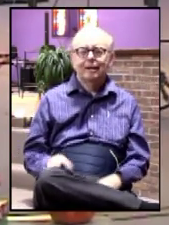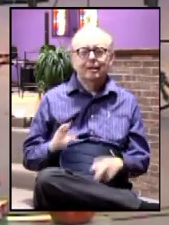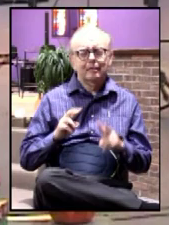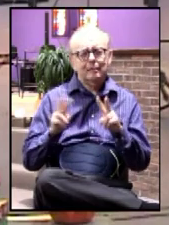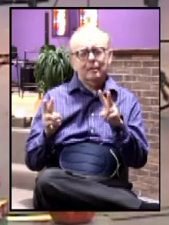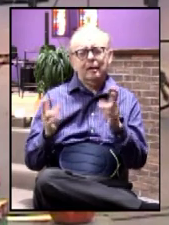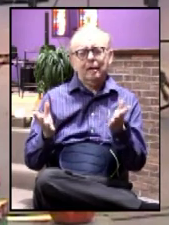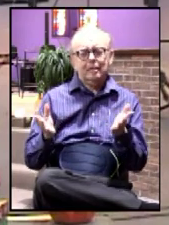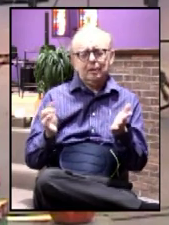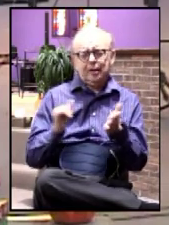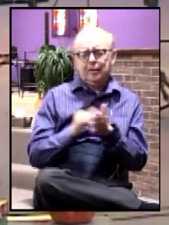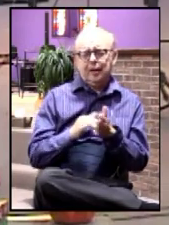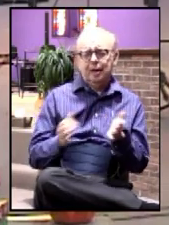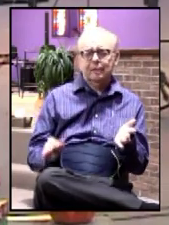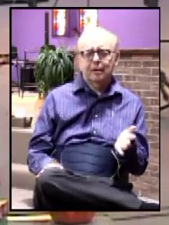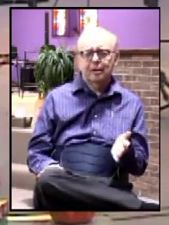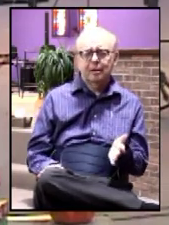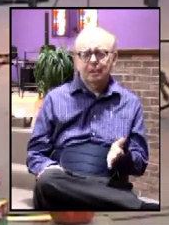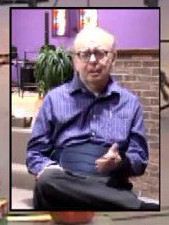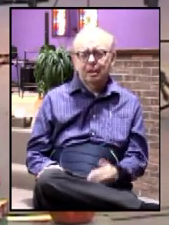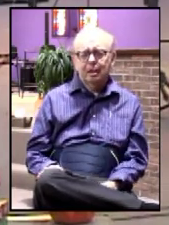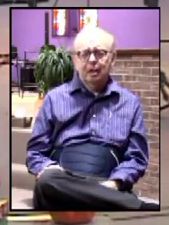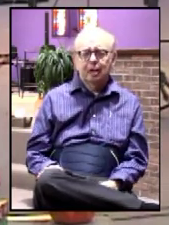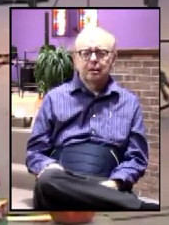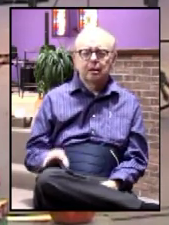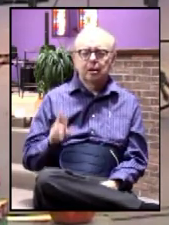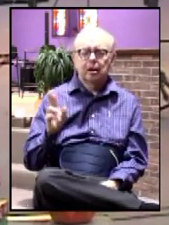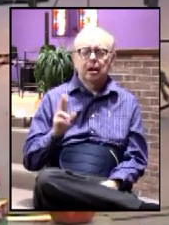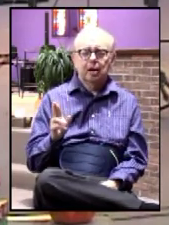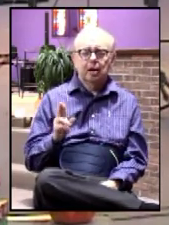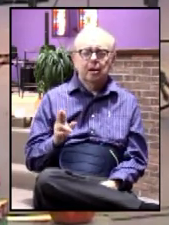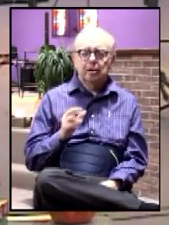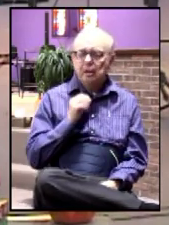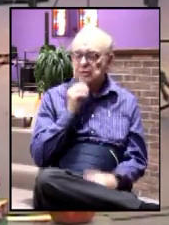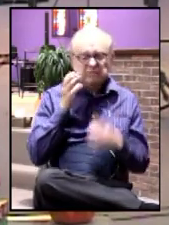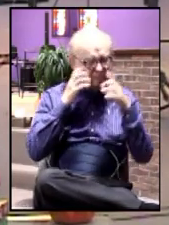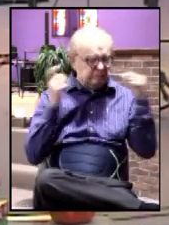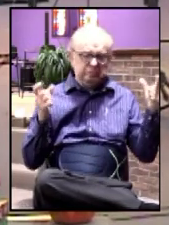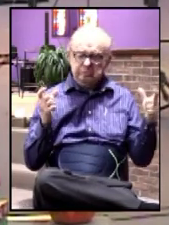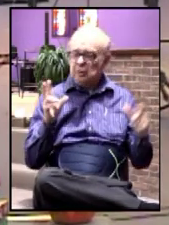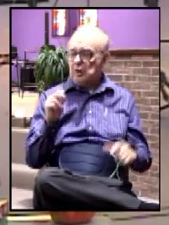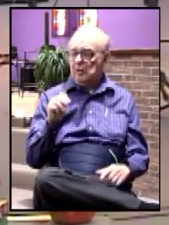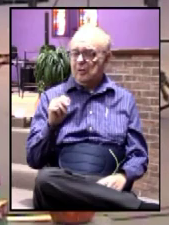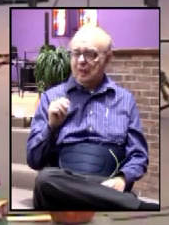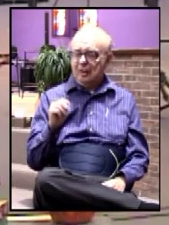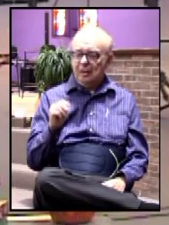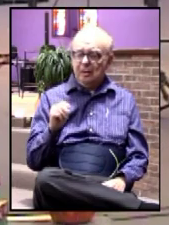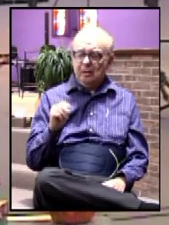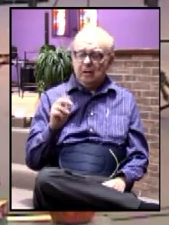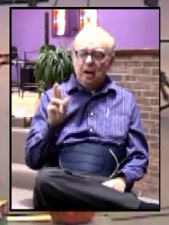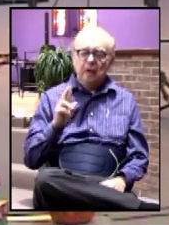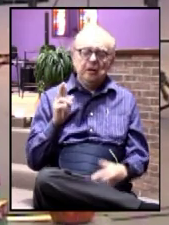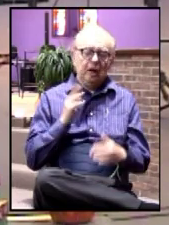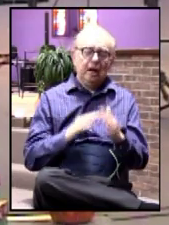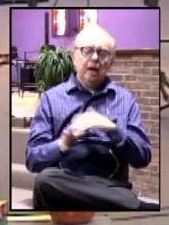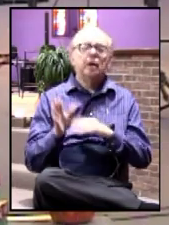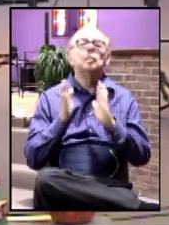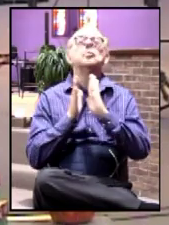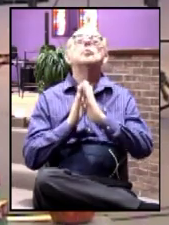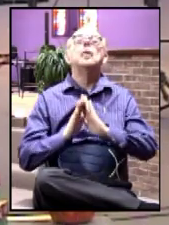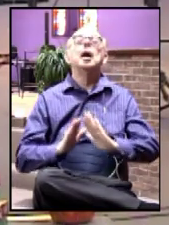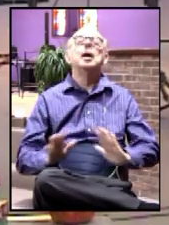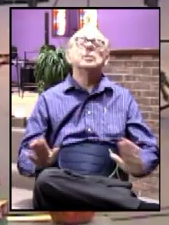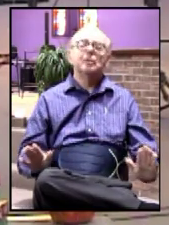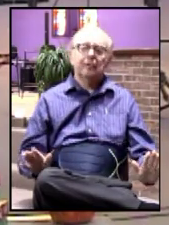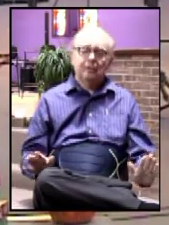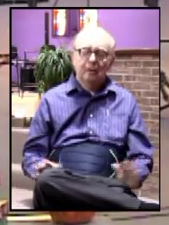If I look at that, Mr. Rogers was not arrogant at all. He was very humble and quiet.